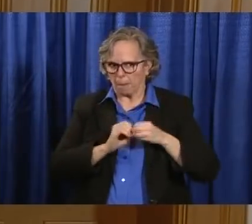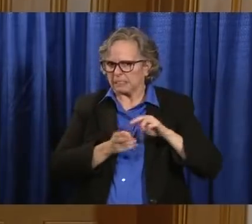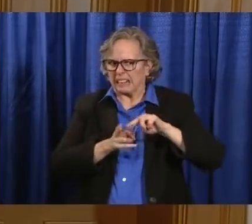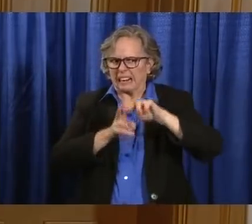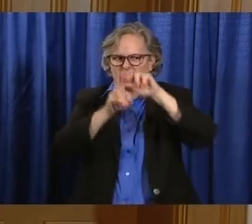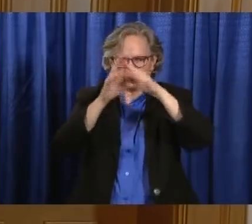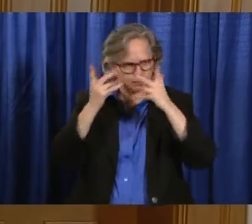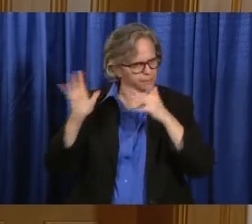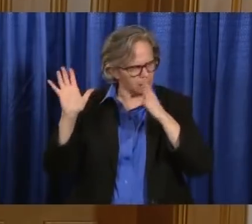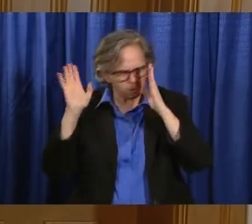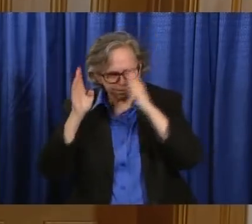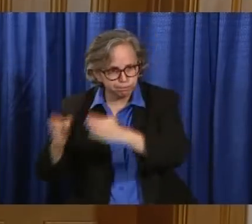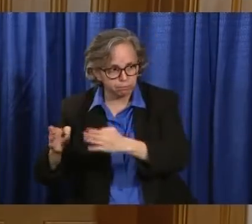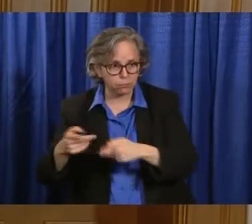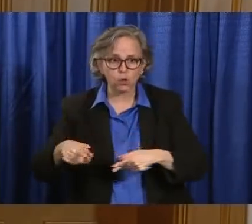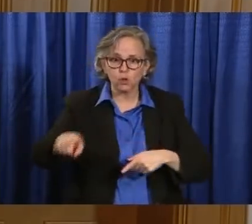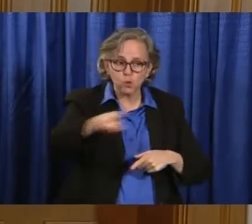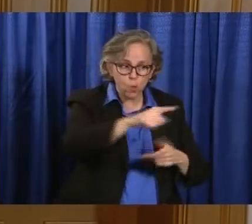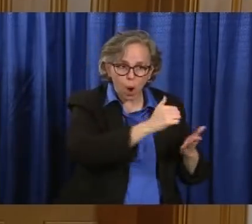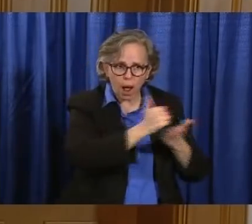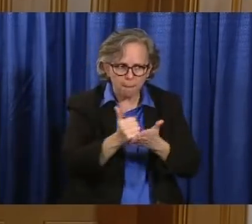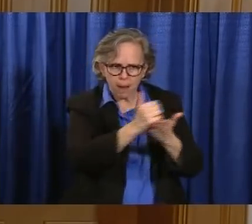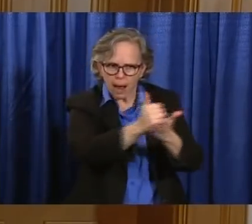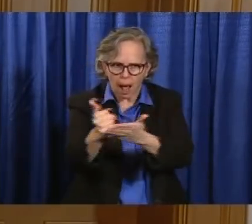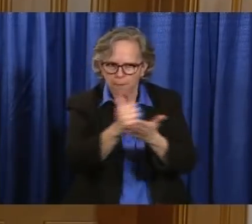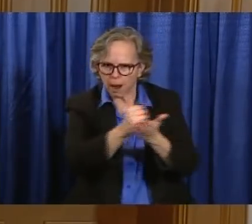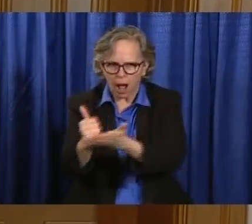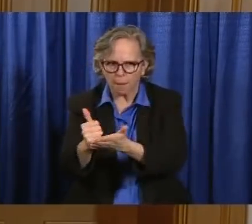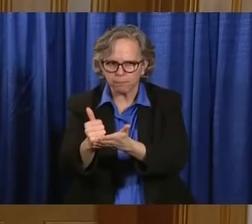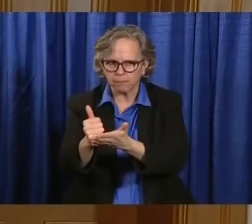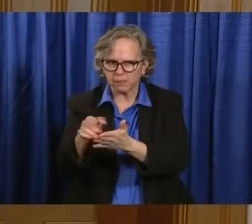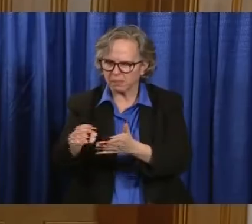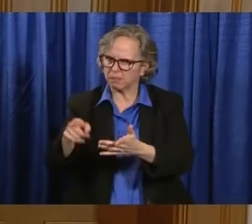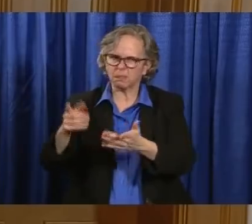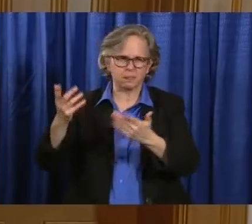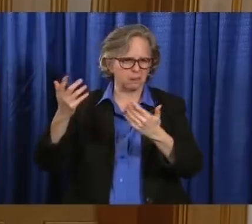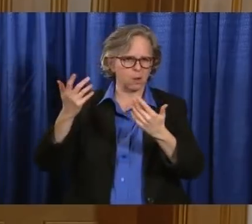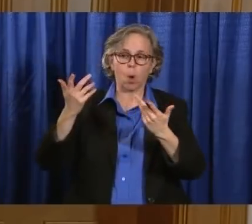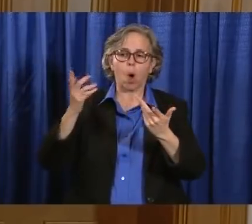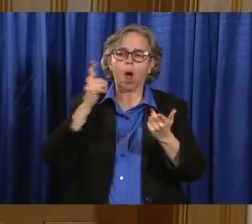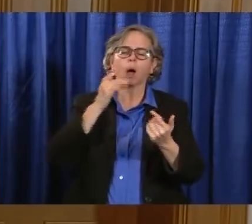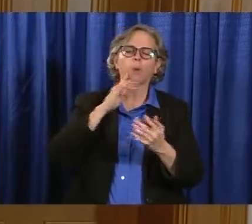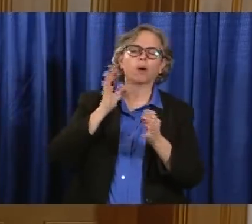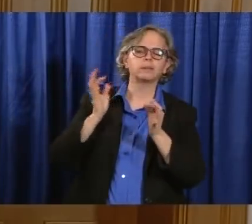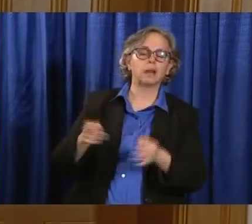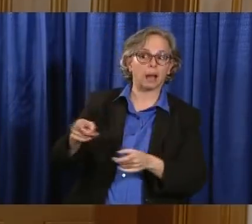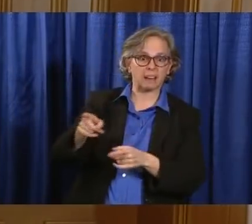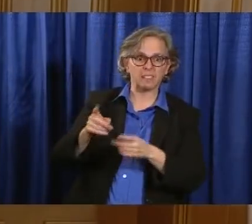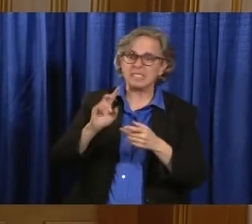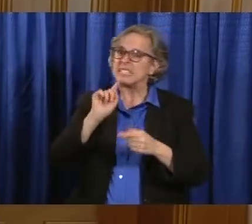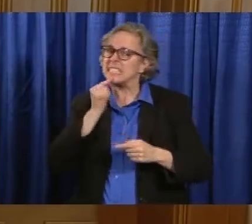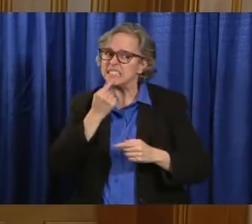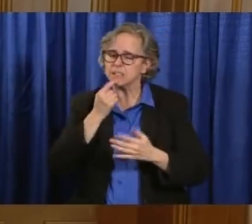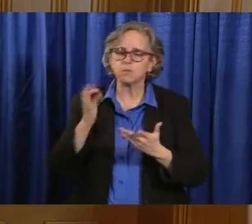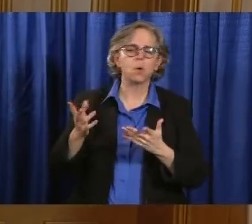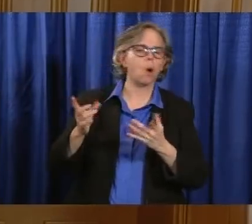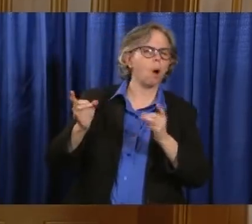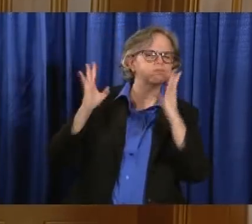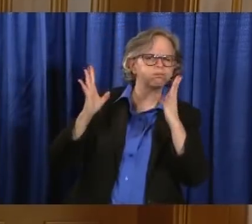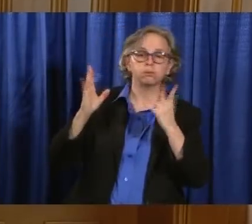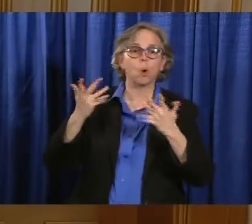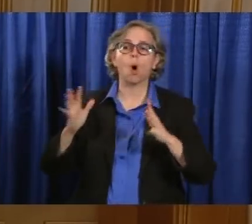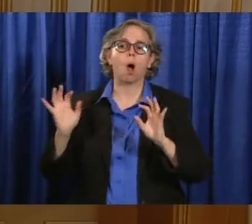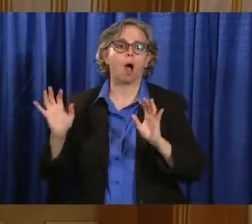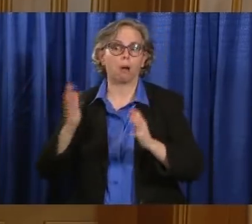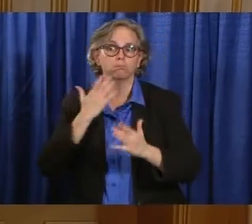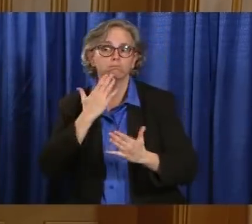efforts will help determine how tough that fight will be for them. And right now, we're in a great place. And just like our flagship football team, the